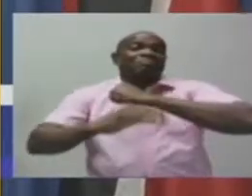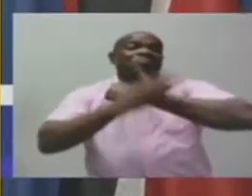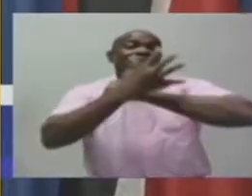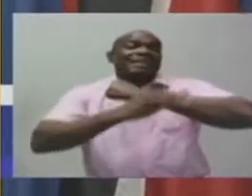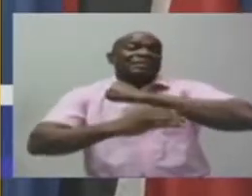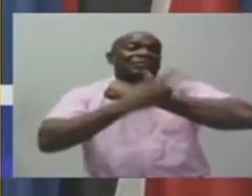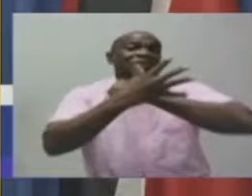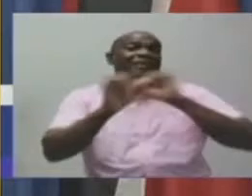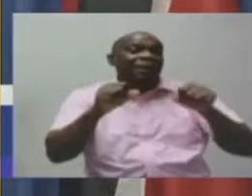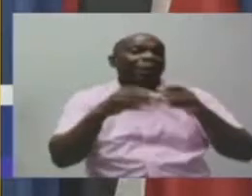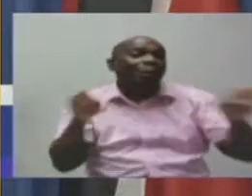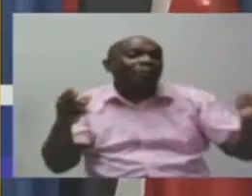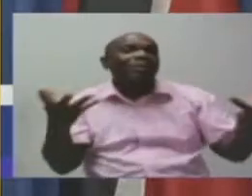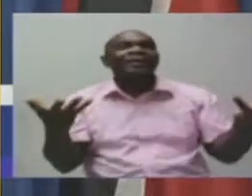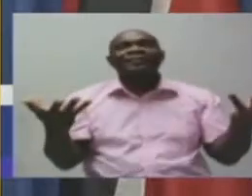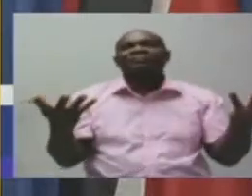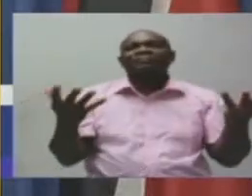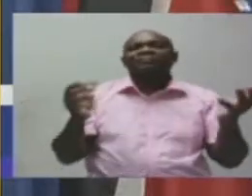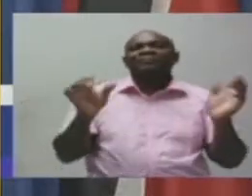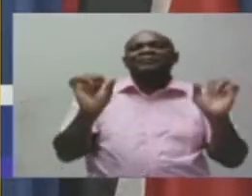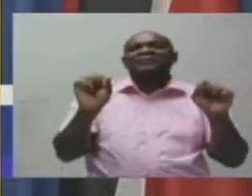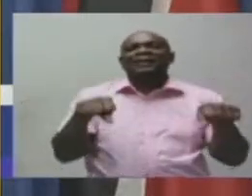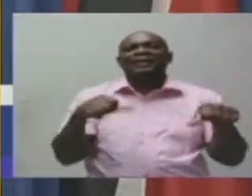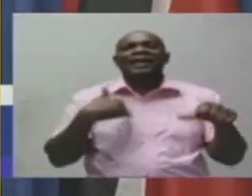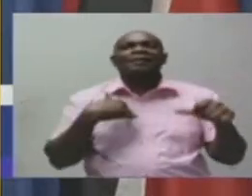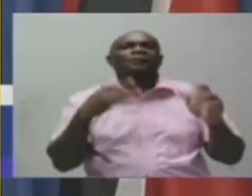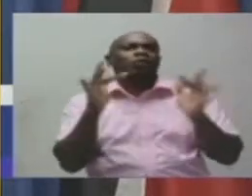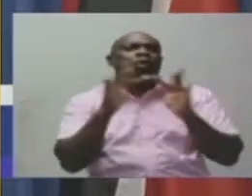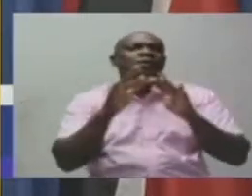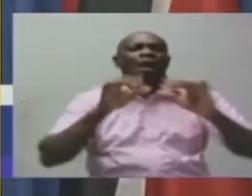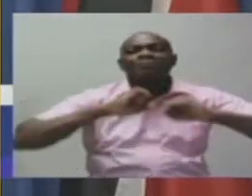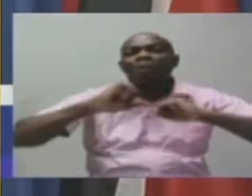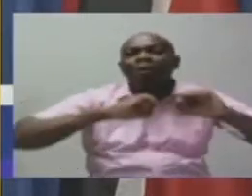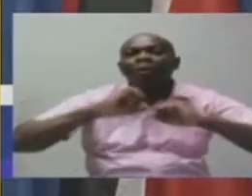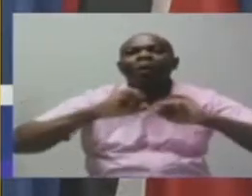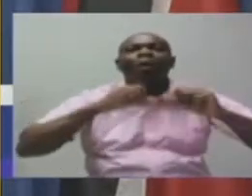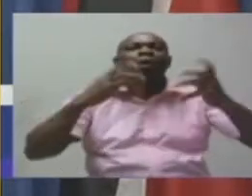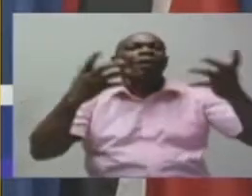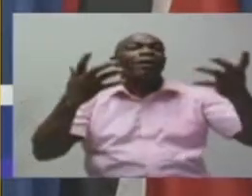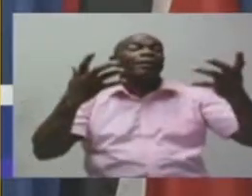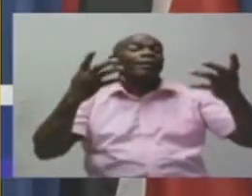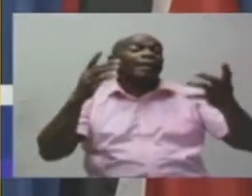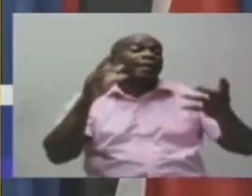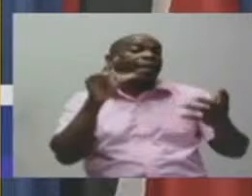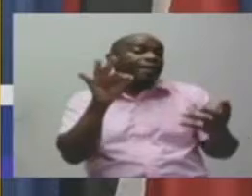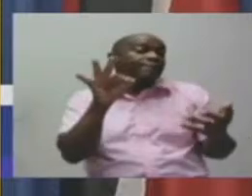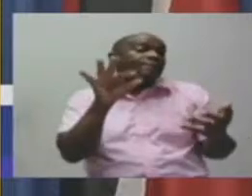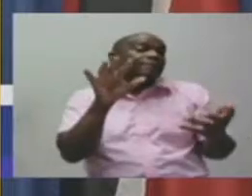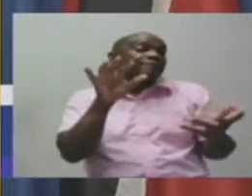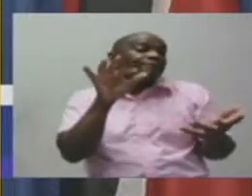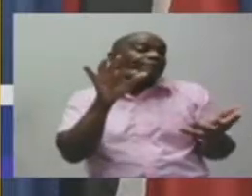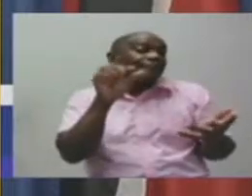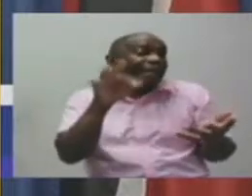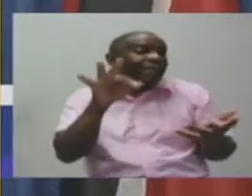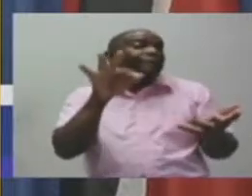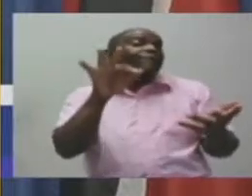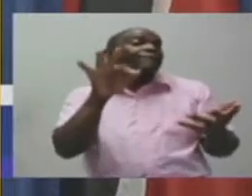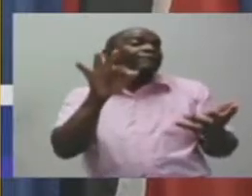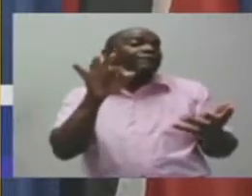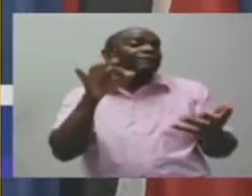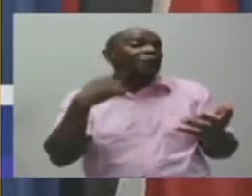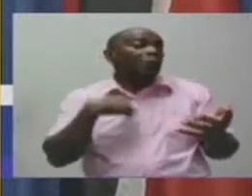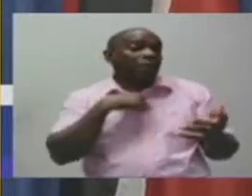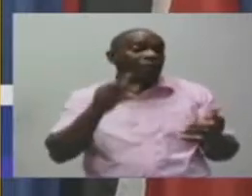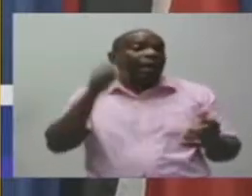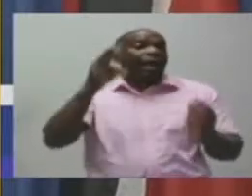and we could have started back contact sport and so on, providing we had been able to have a higher level